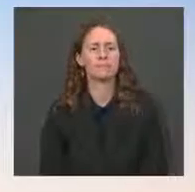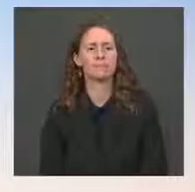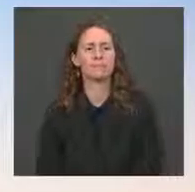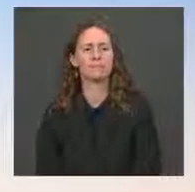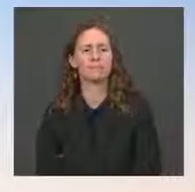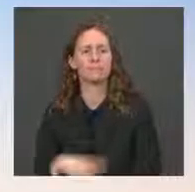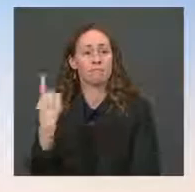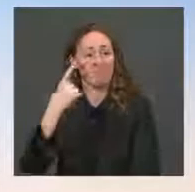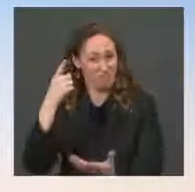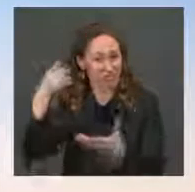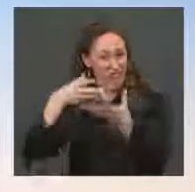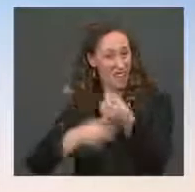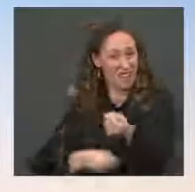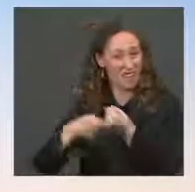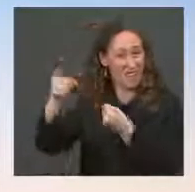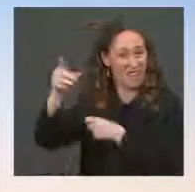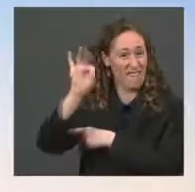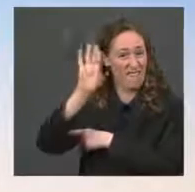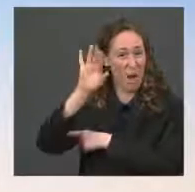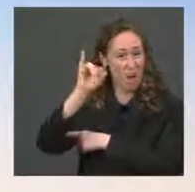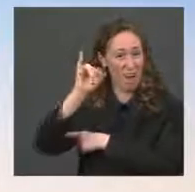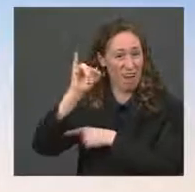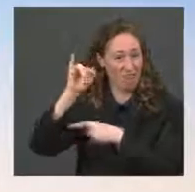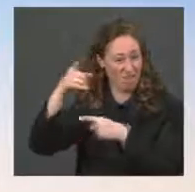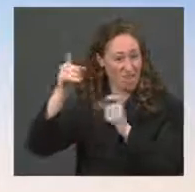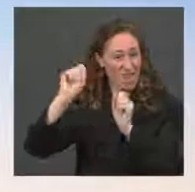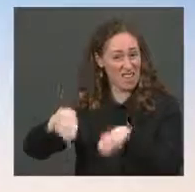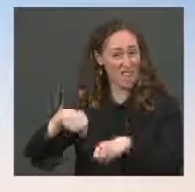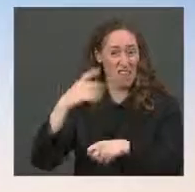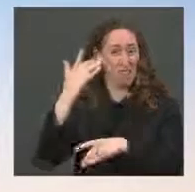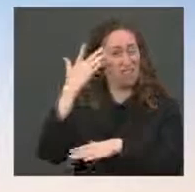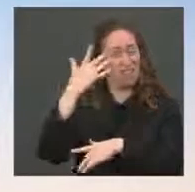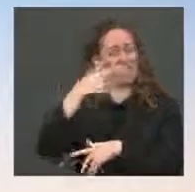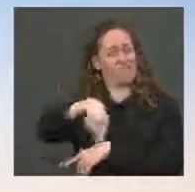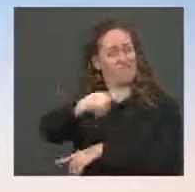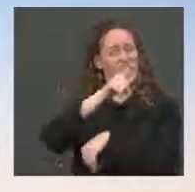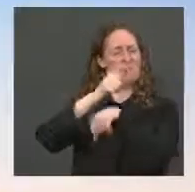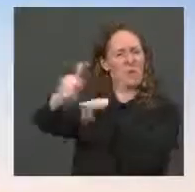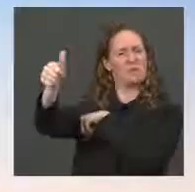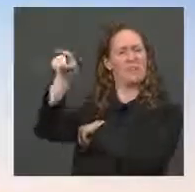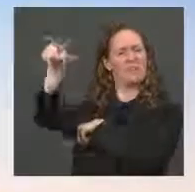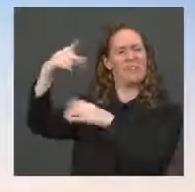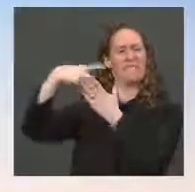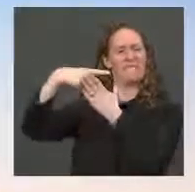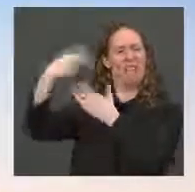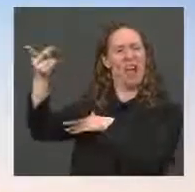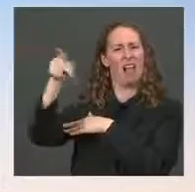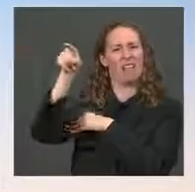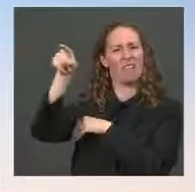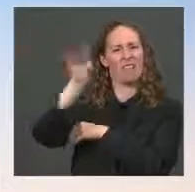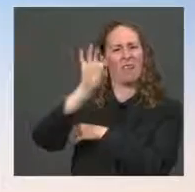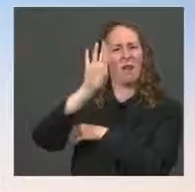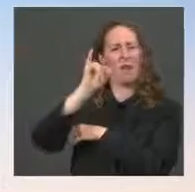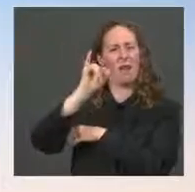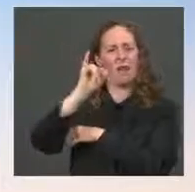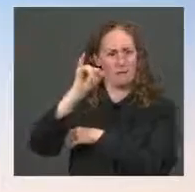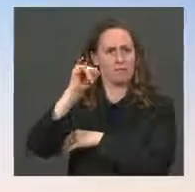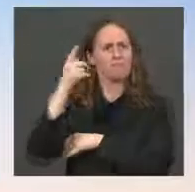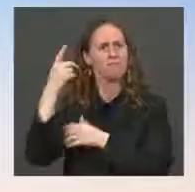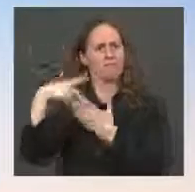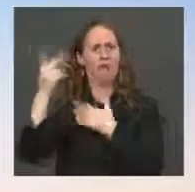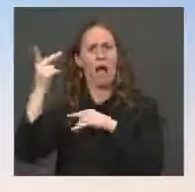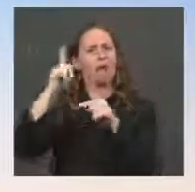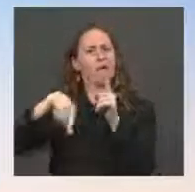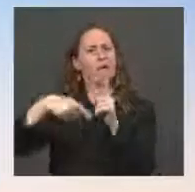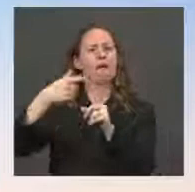of these young women said they feel failed and betrayed by the FBI? One agent has been removed, but does the president believe that